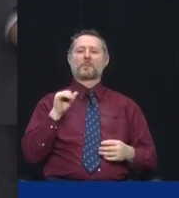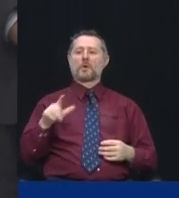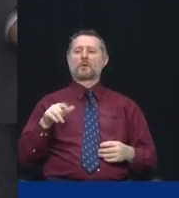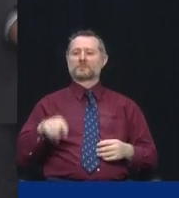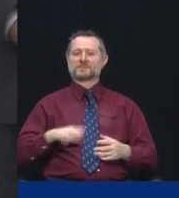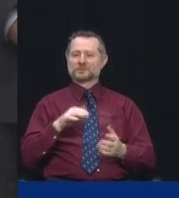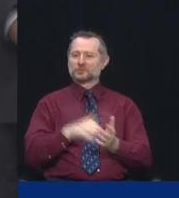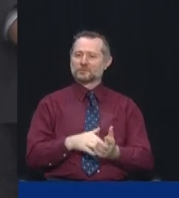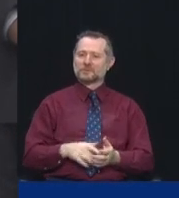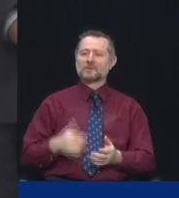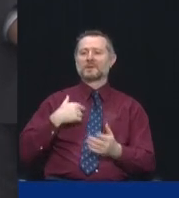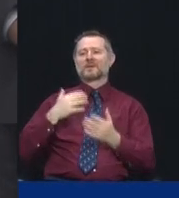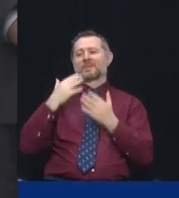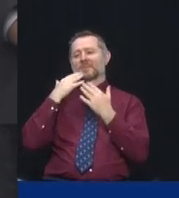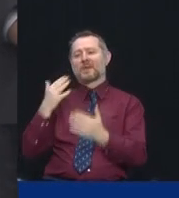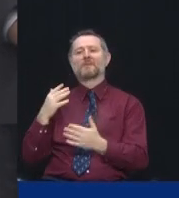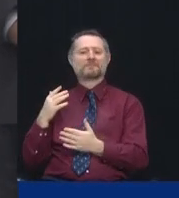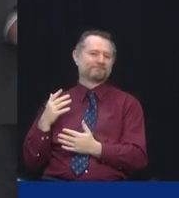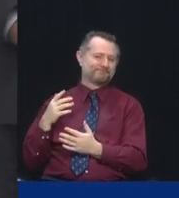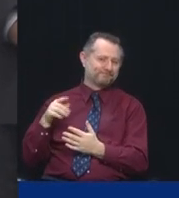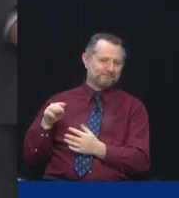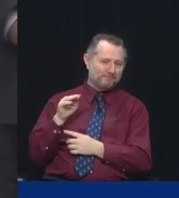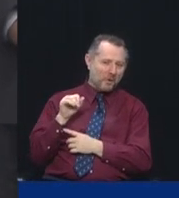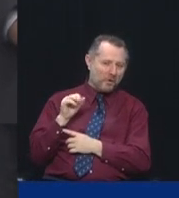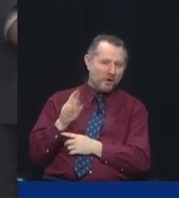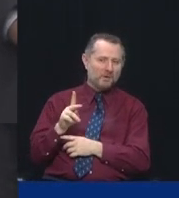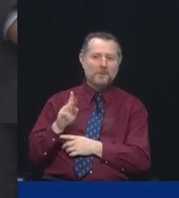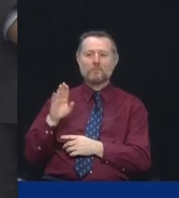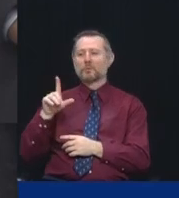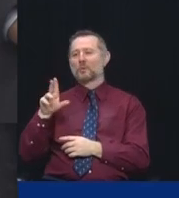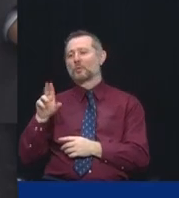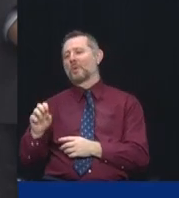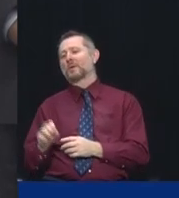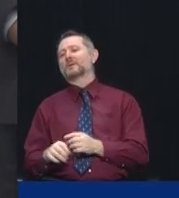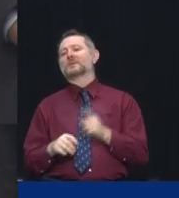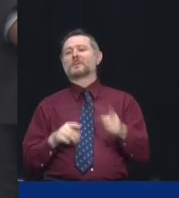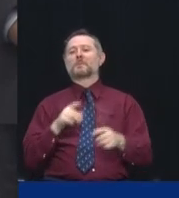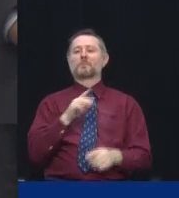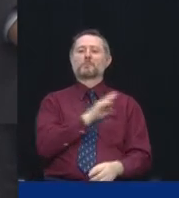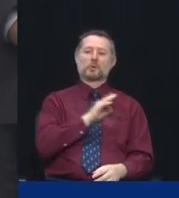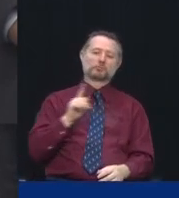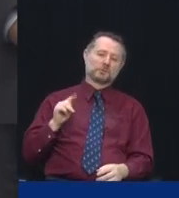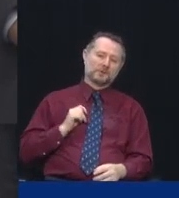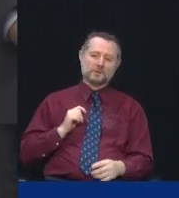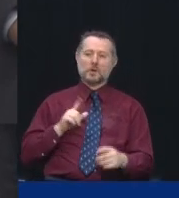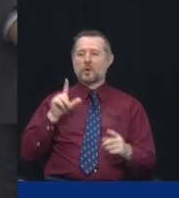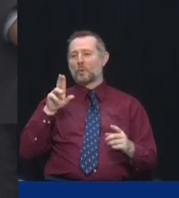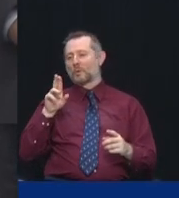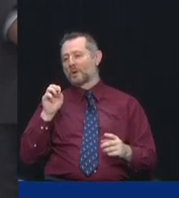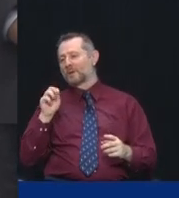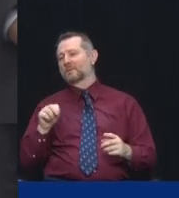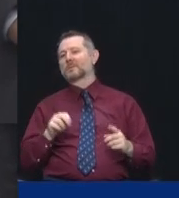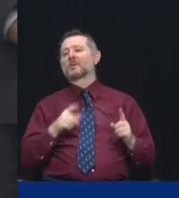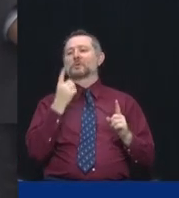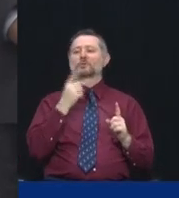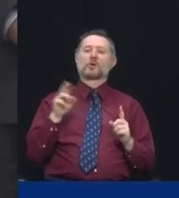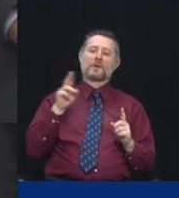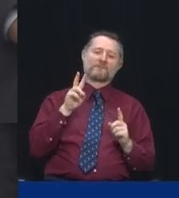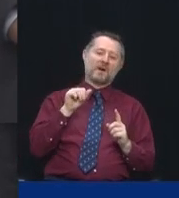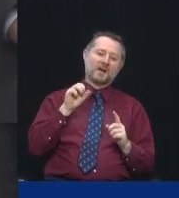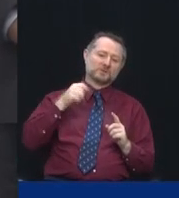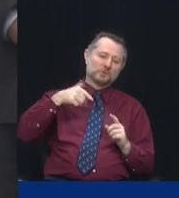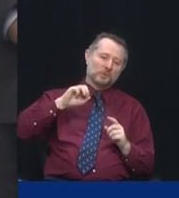Trustee Eunice Lewin, and Dr. Raul Vasquez for all of your hard work and partnership that's been going on during the course of